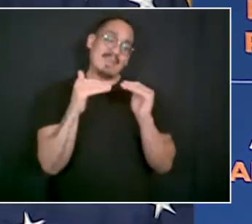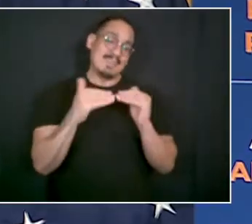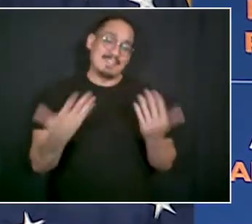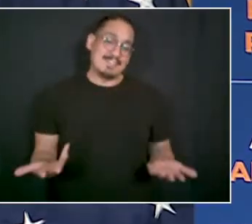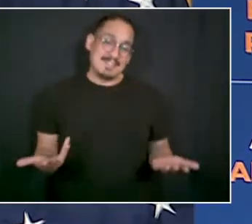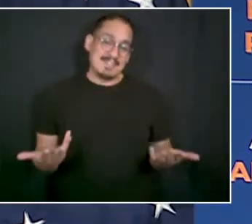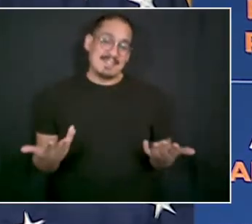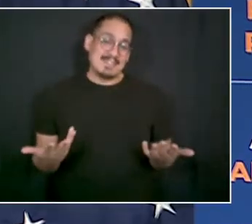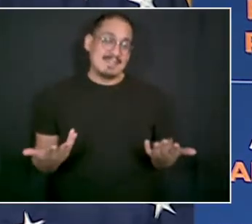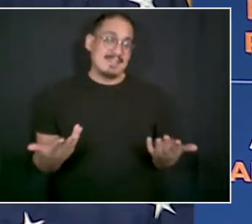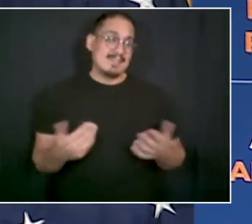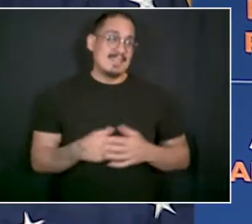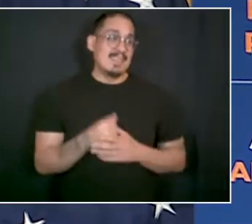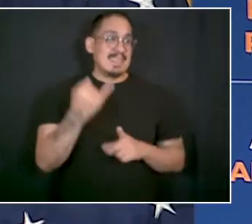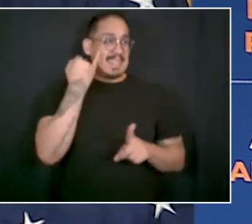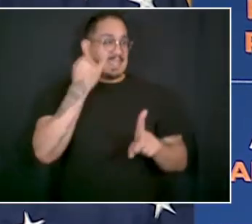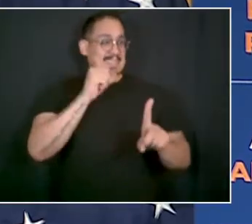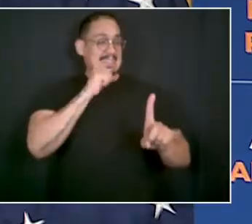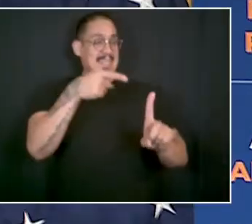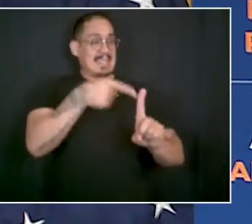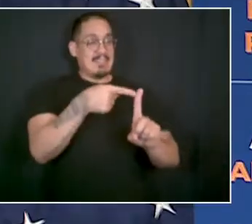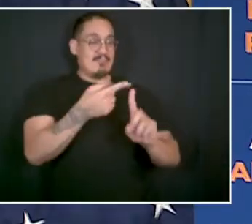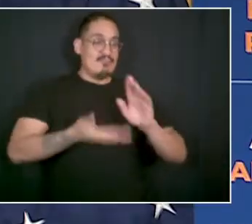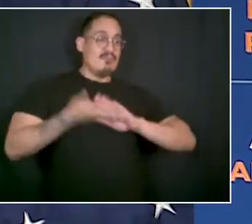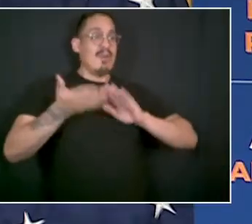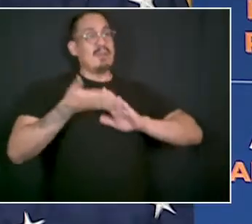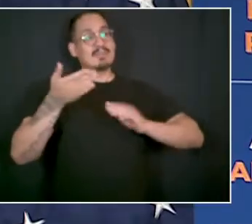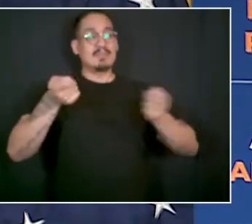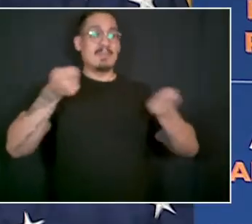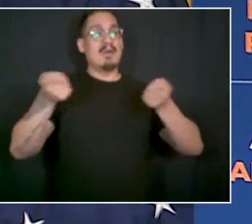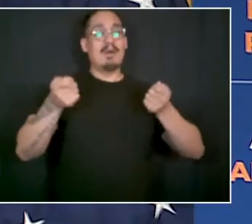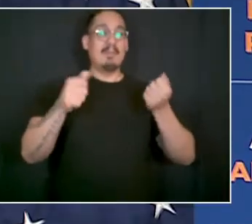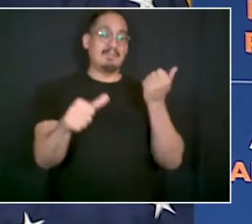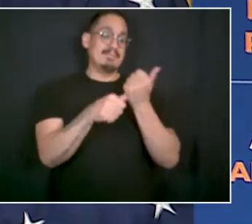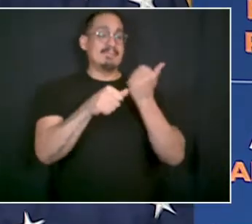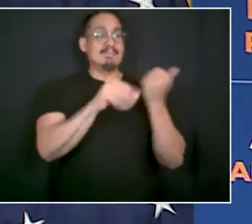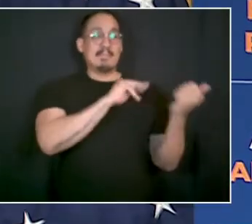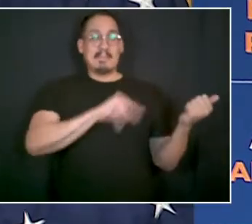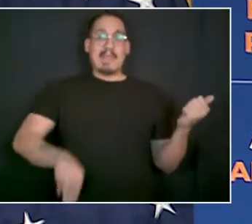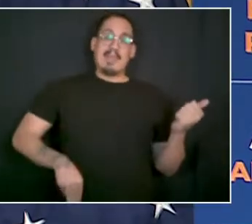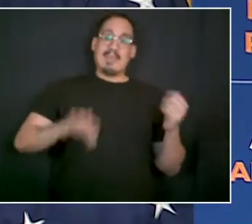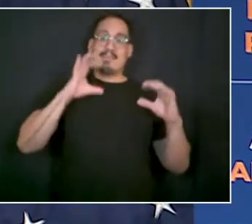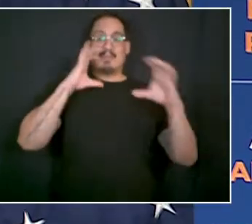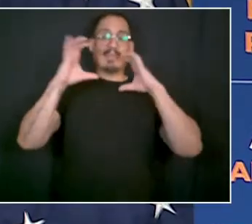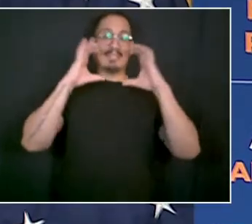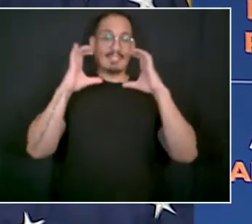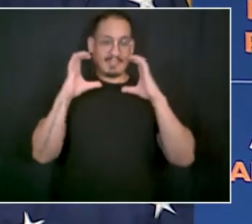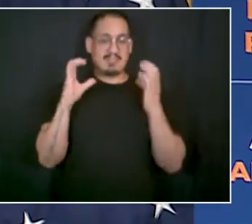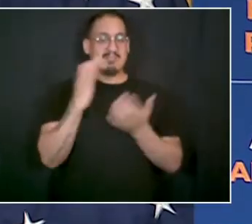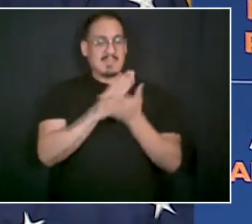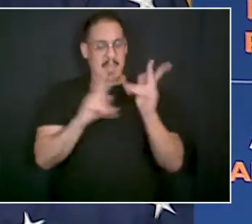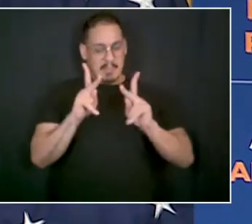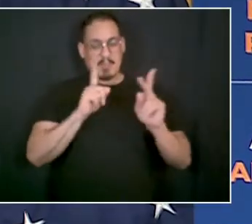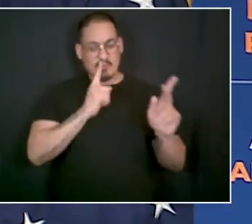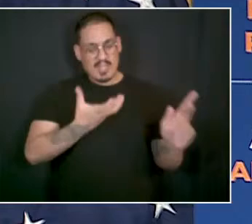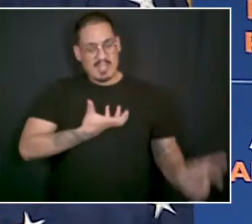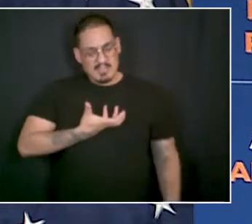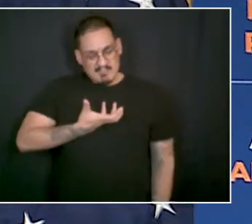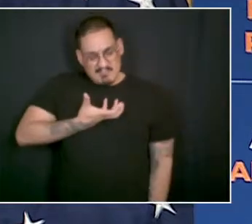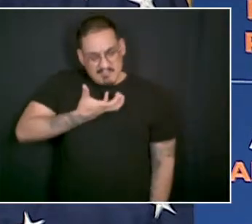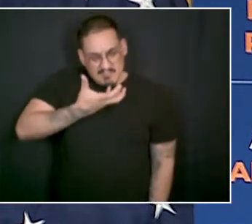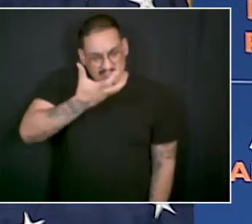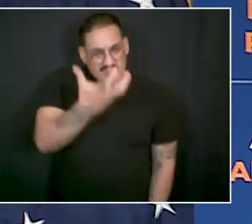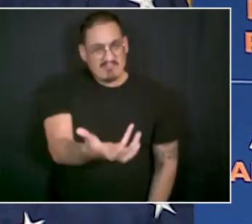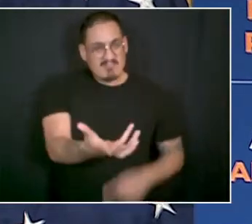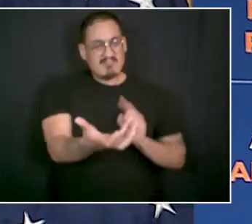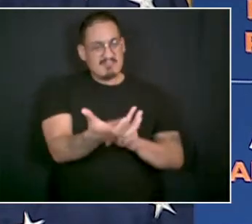to be deputy mayor of communication, these people give their lives, and Lisa gave